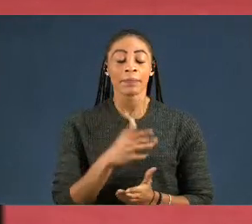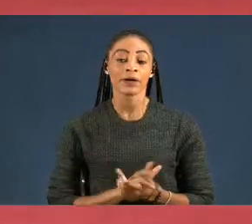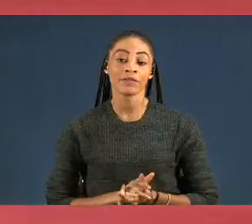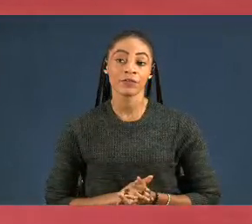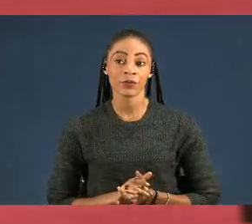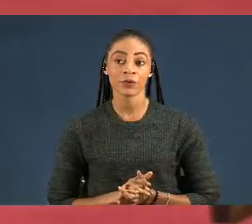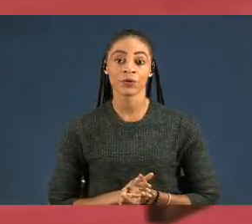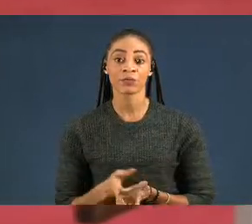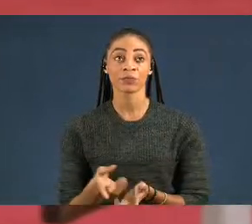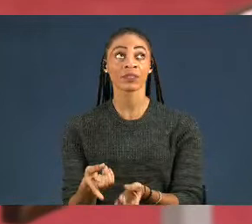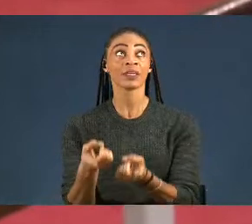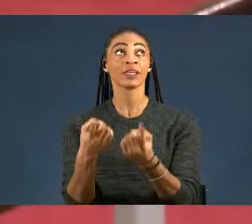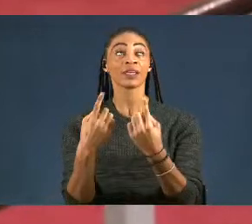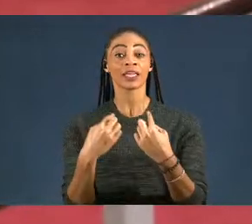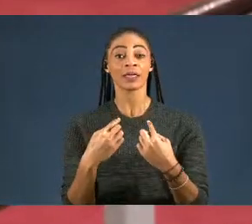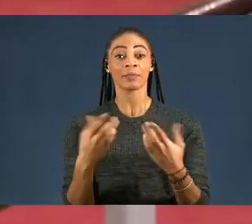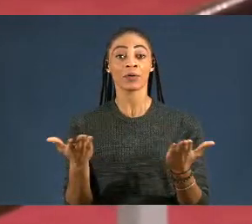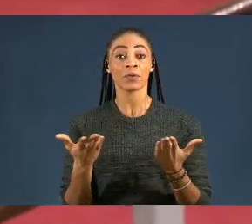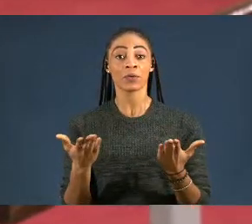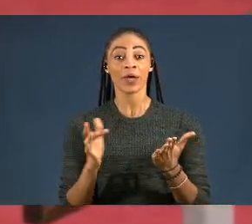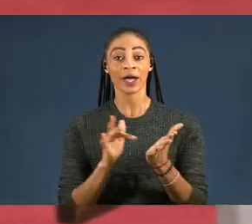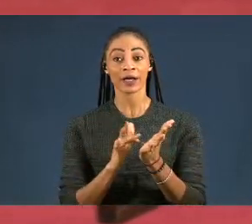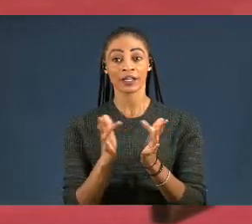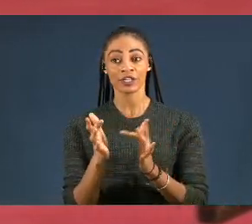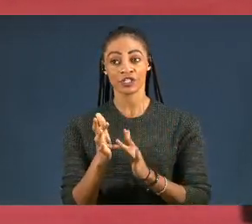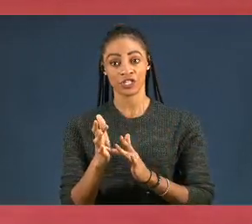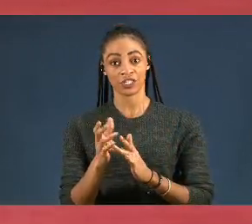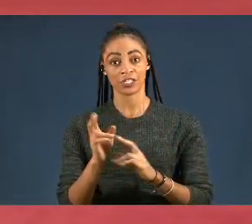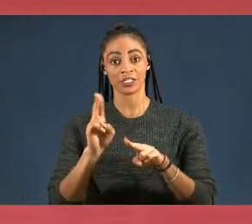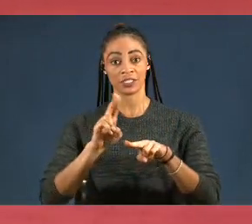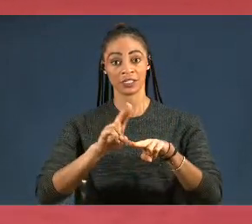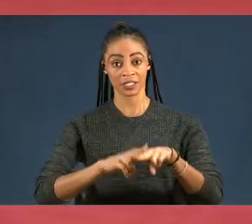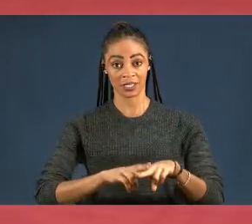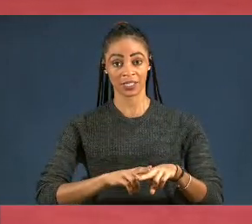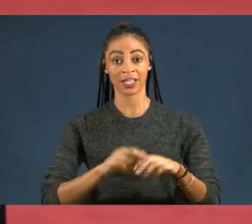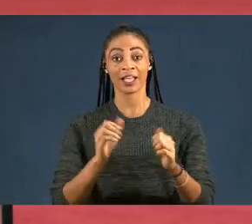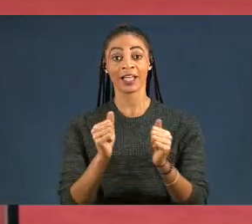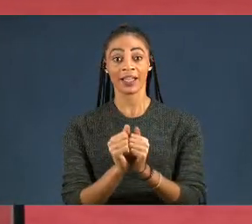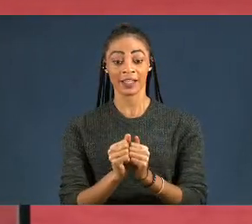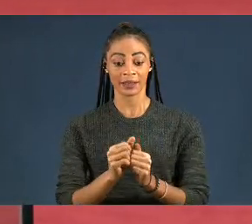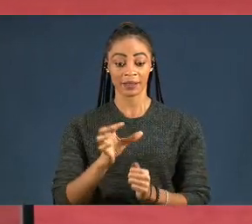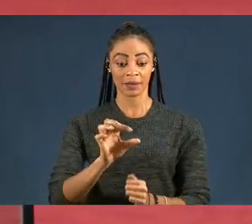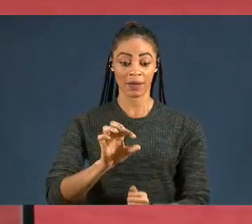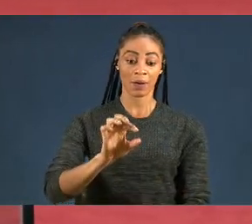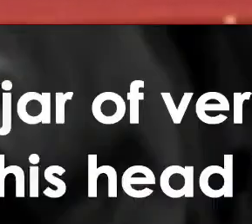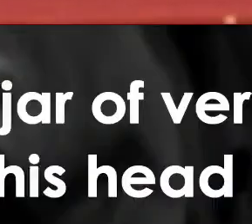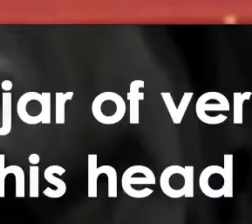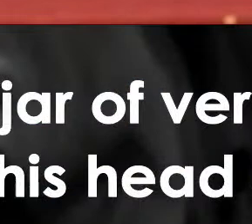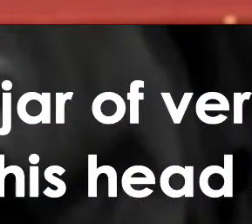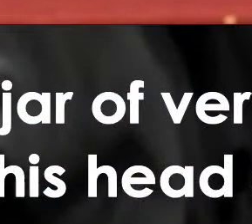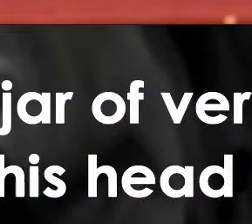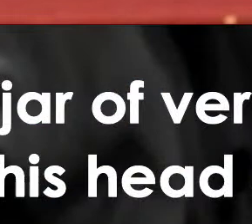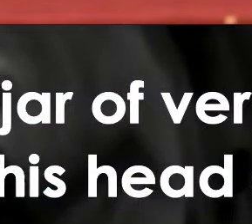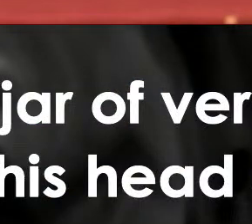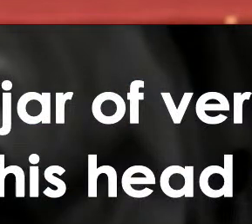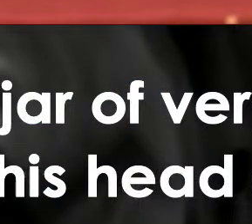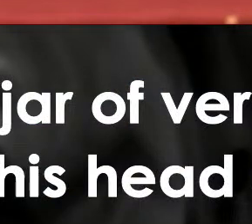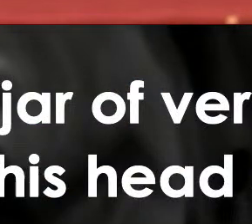she came where Jesus was reclining and poured it on his head. Poured it on his